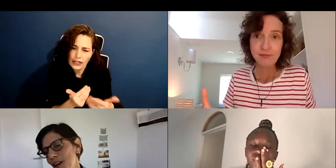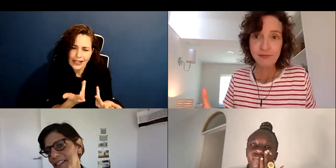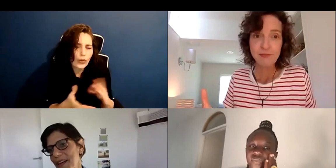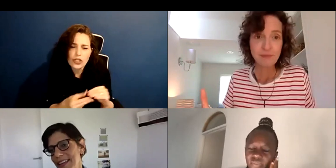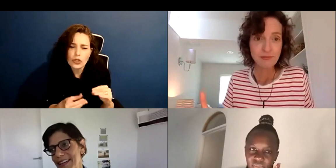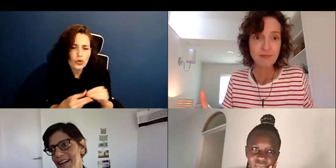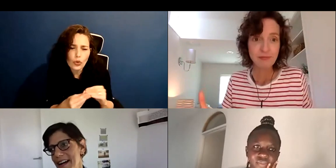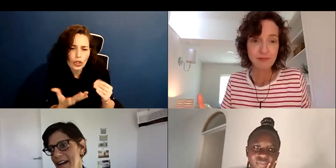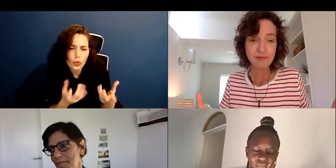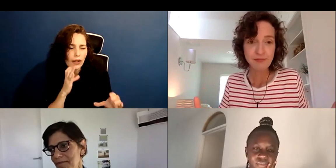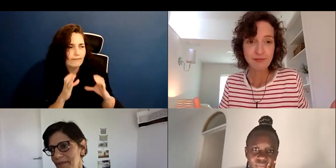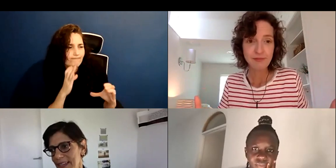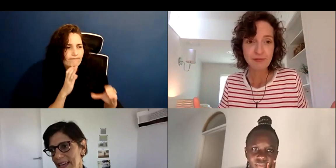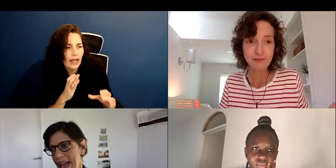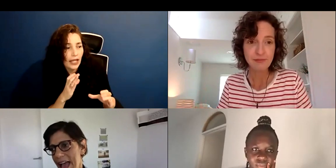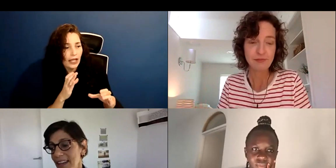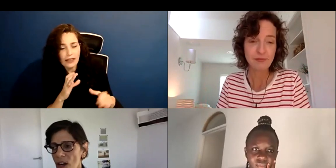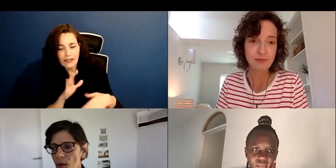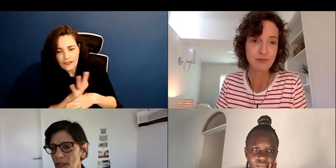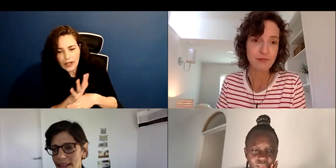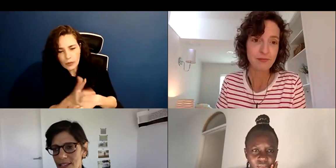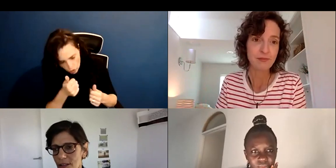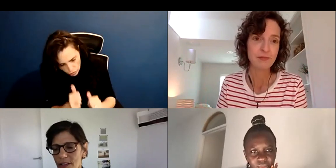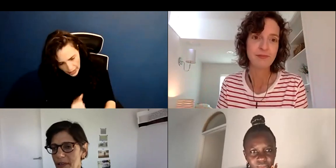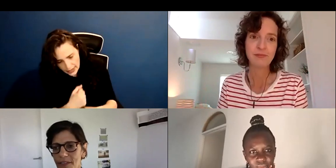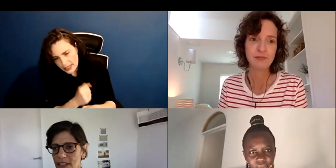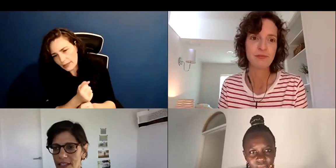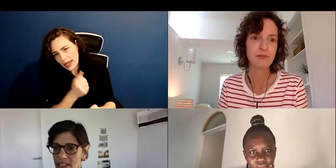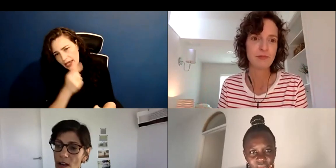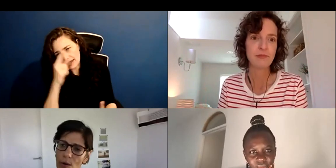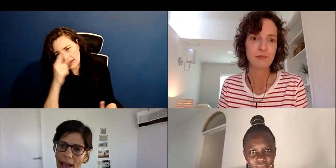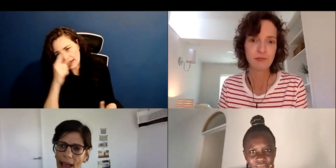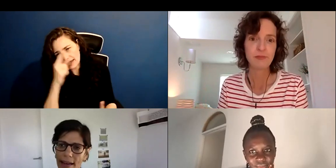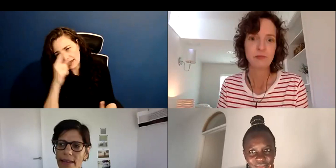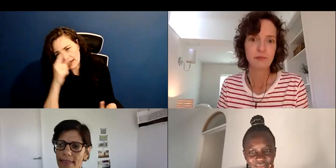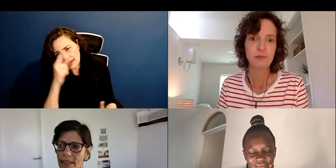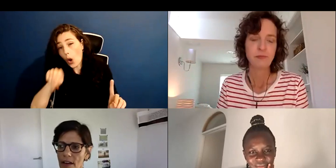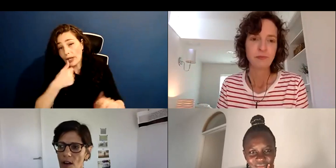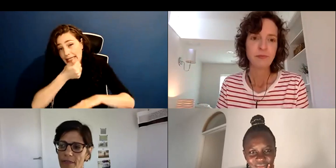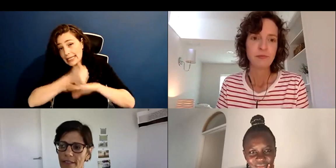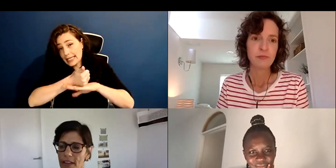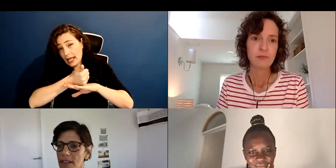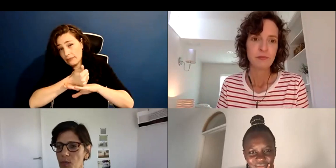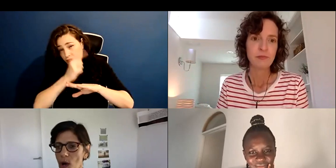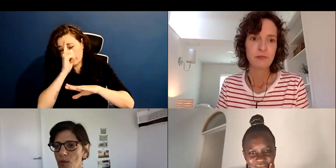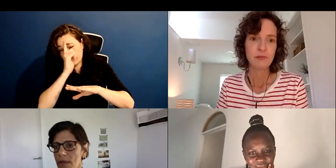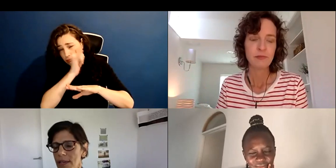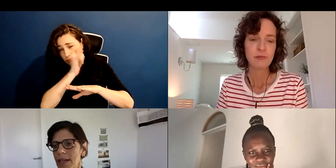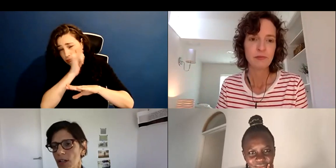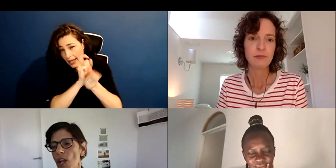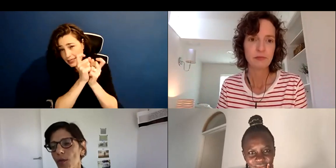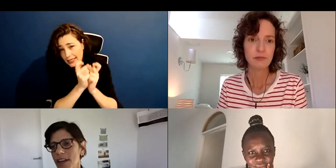you're trying to make. And know that that's not going to be fixed in stone. And I think that hopefully funders